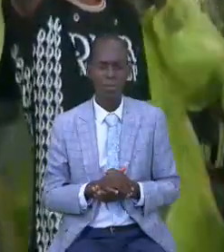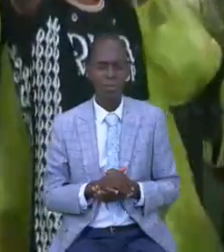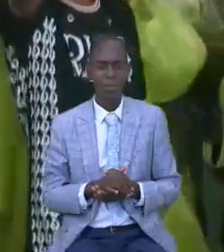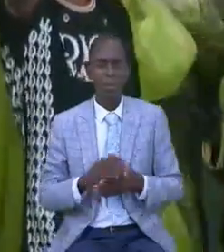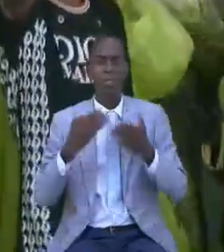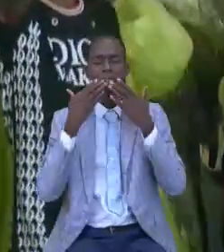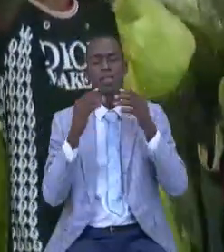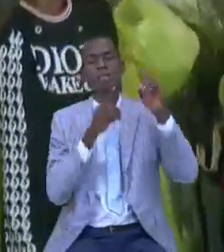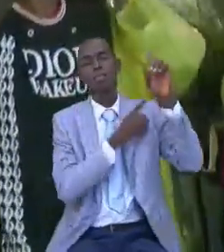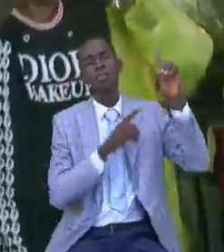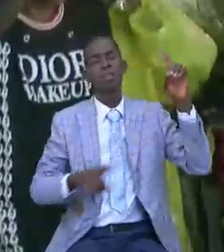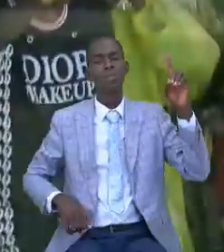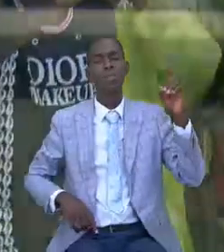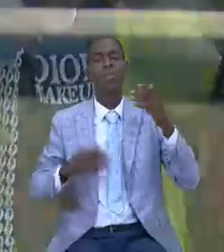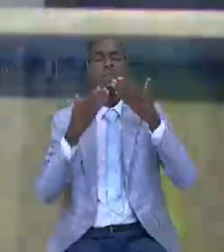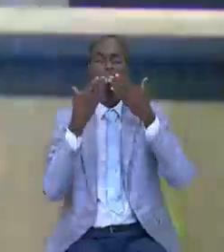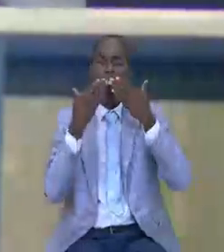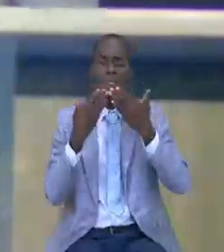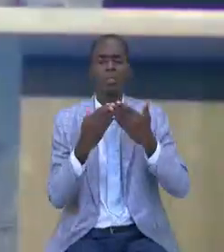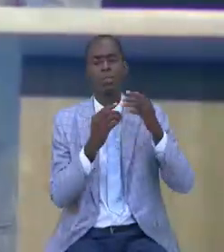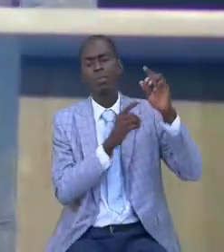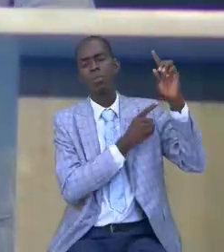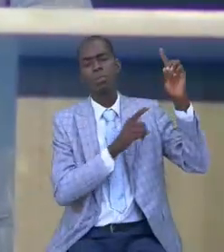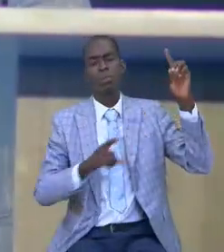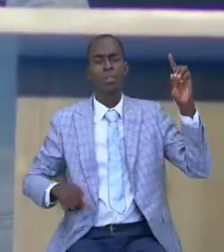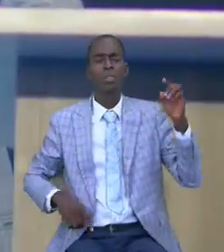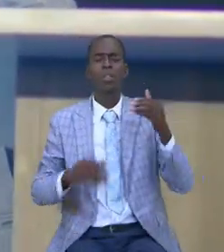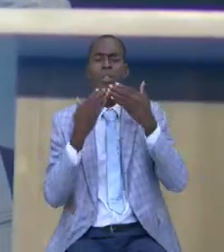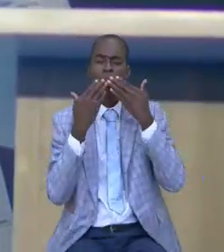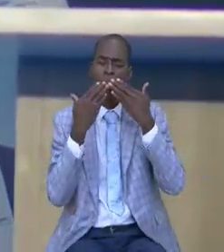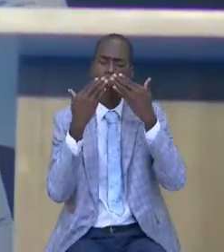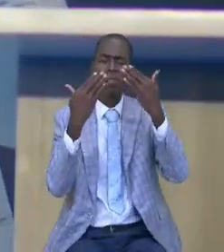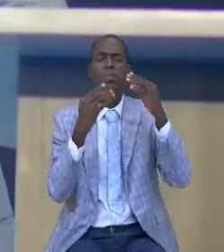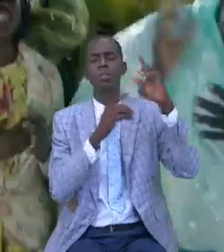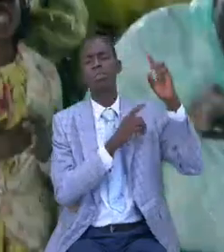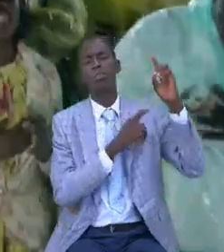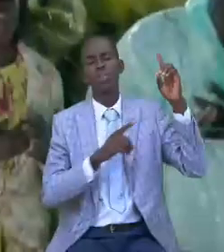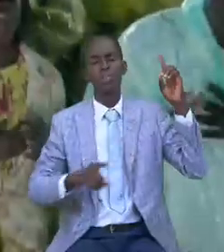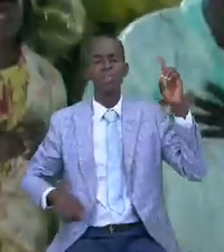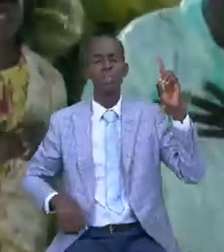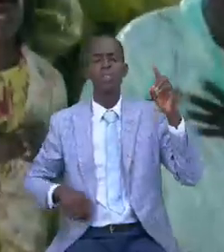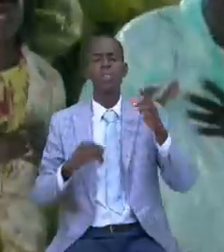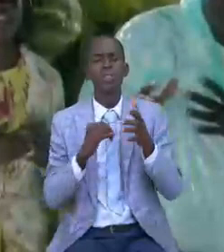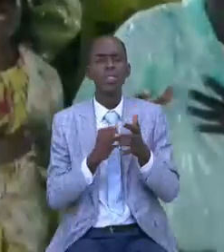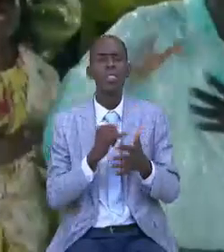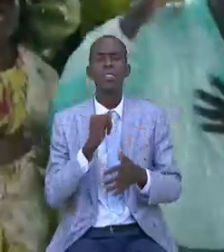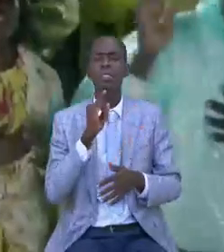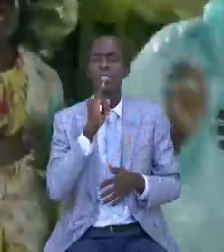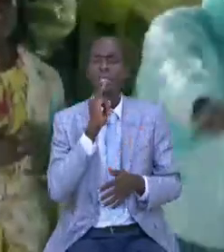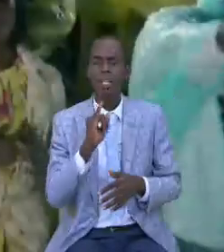Thank you, Lord. Thank you, Lord. Thank you, Lord. It